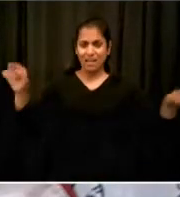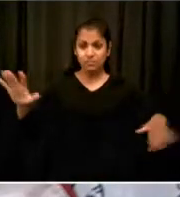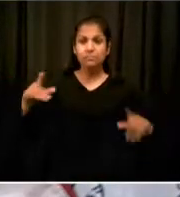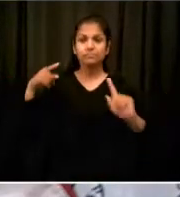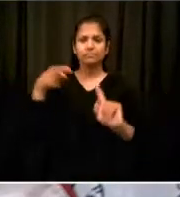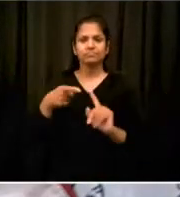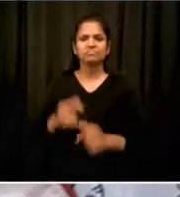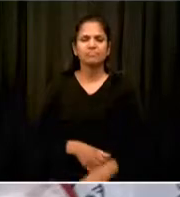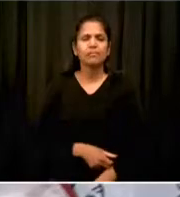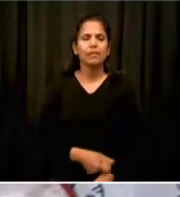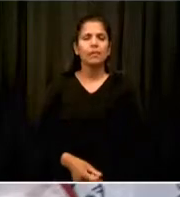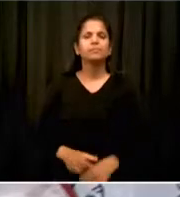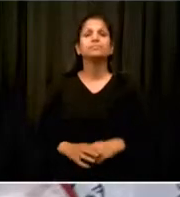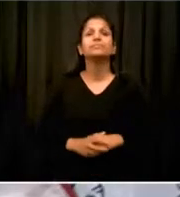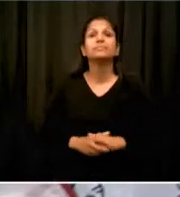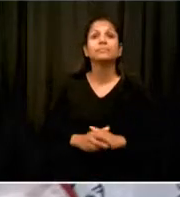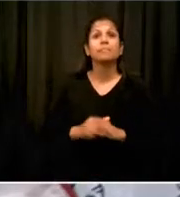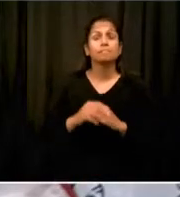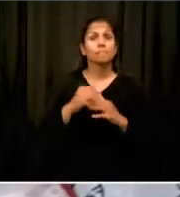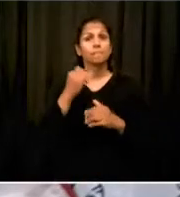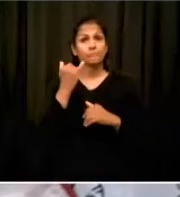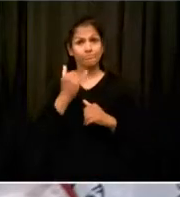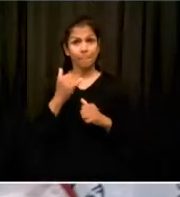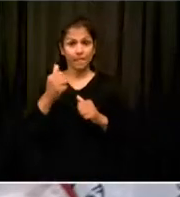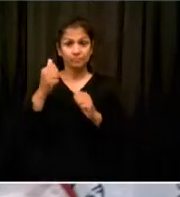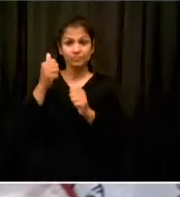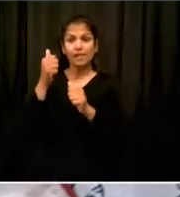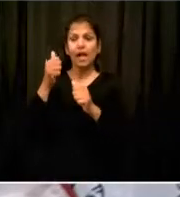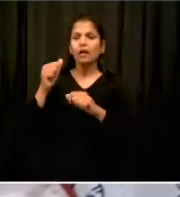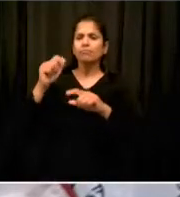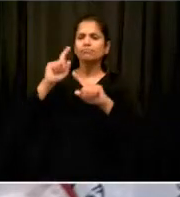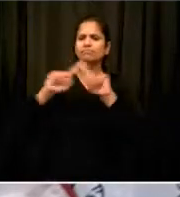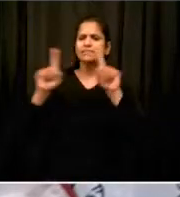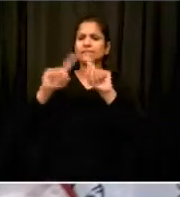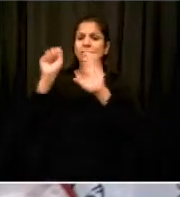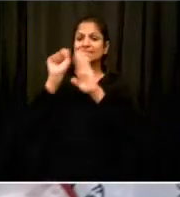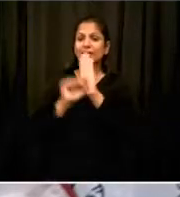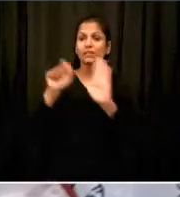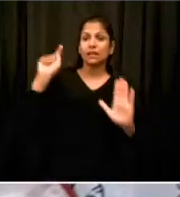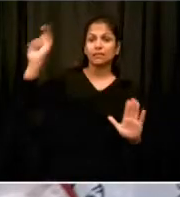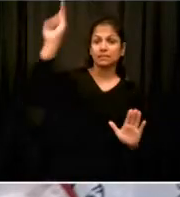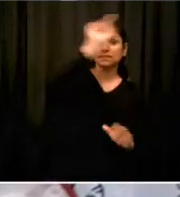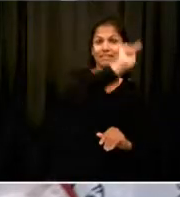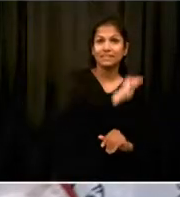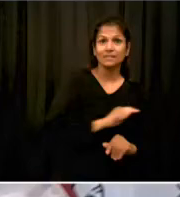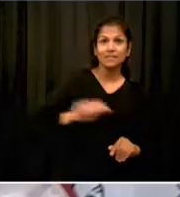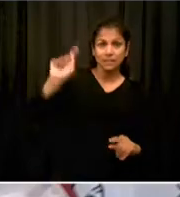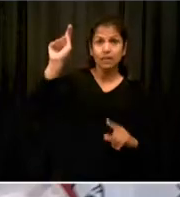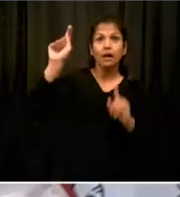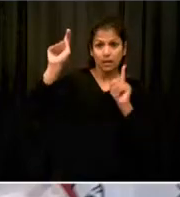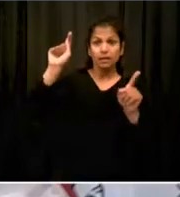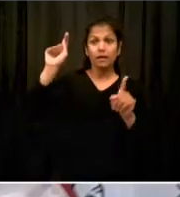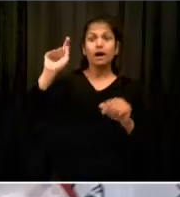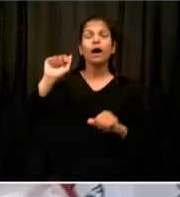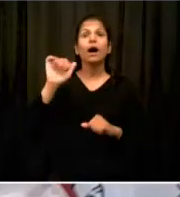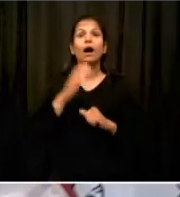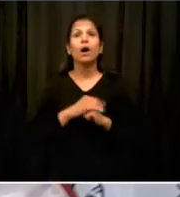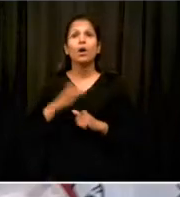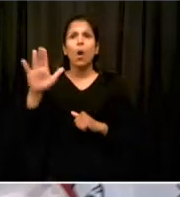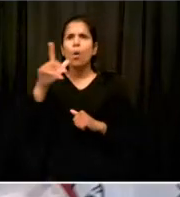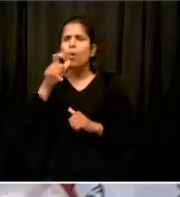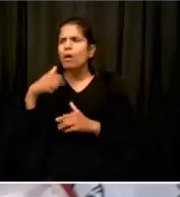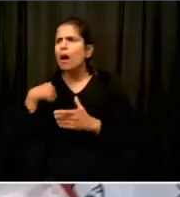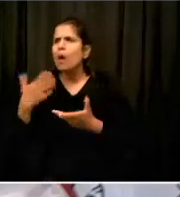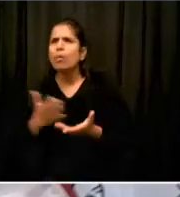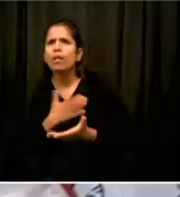unify, focus on our common enemy, the coronavirus. But no, what do we see from our federal government? Unfortunately, not only